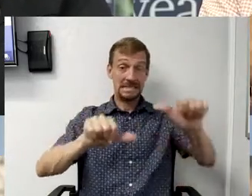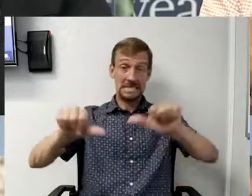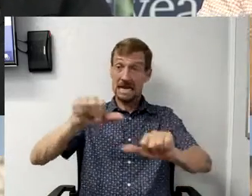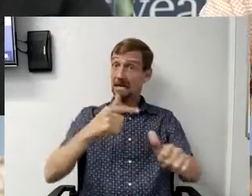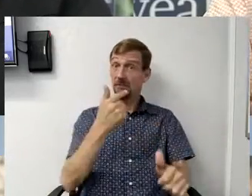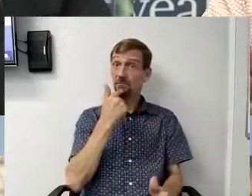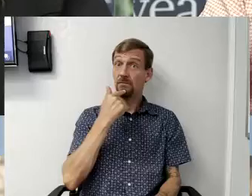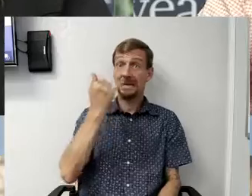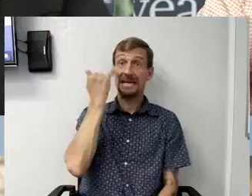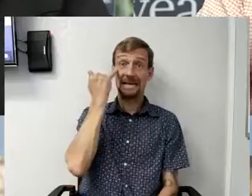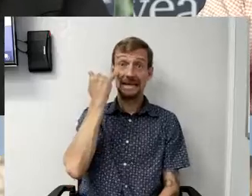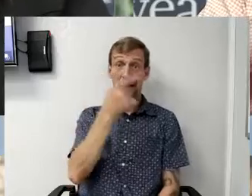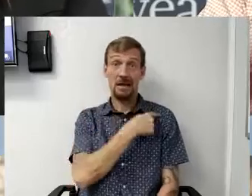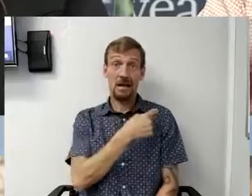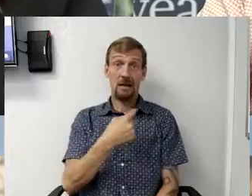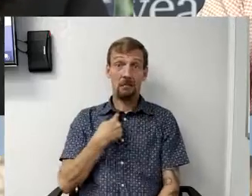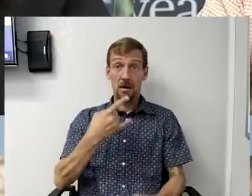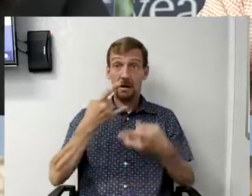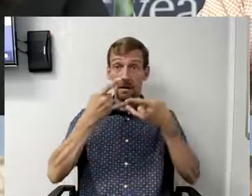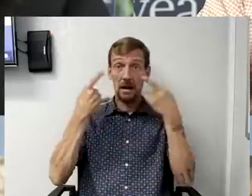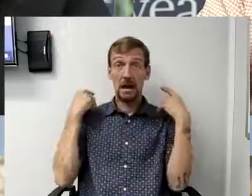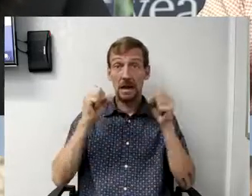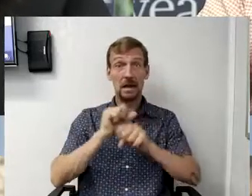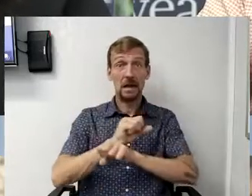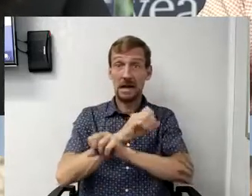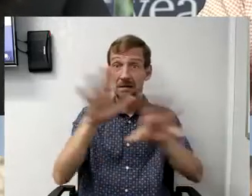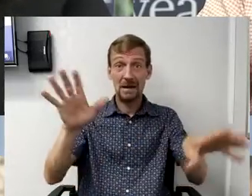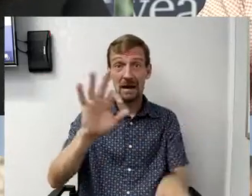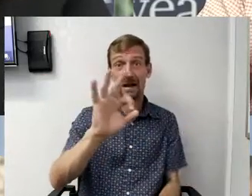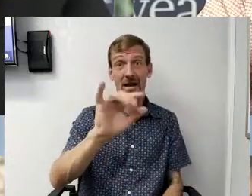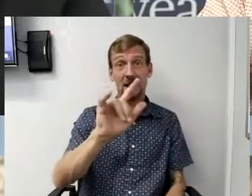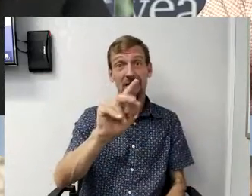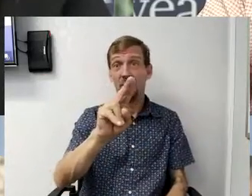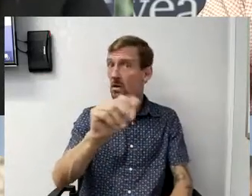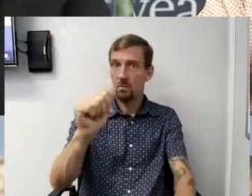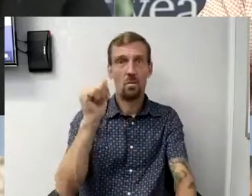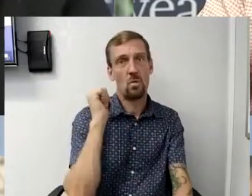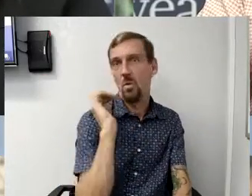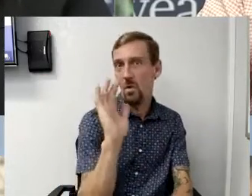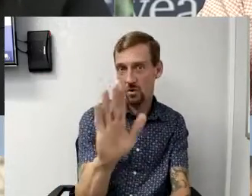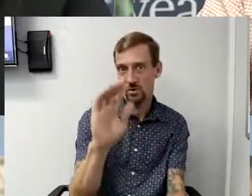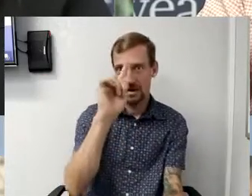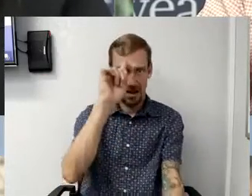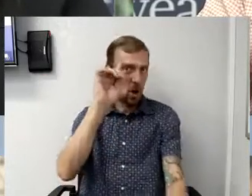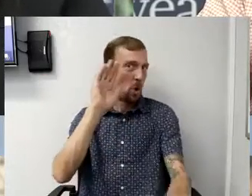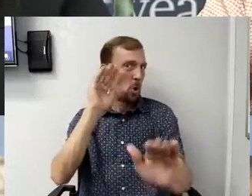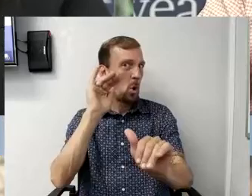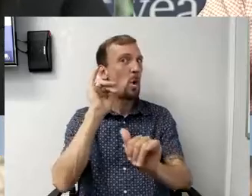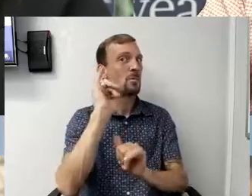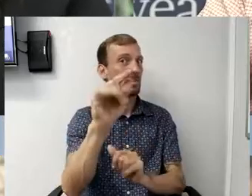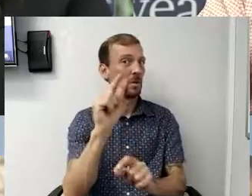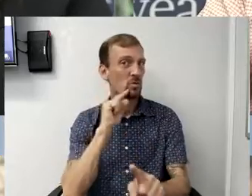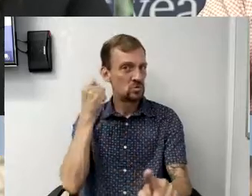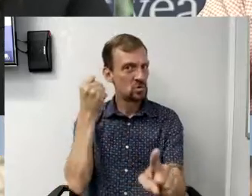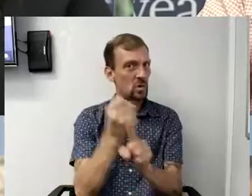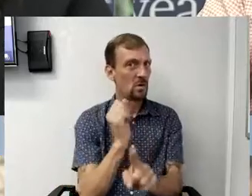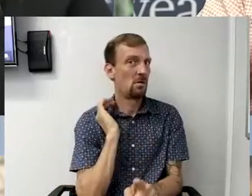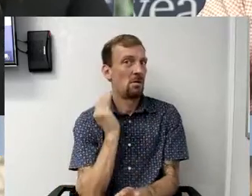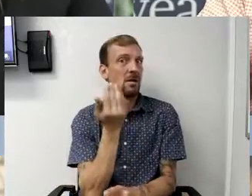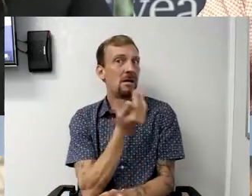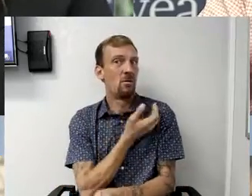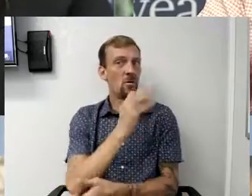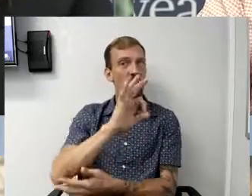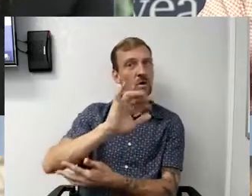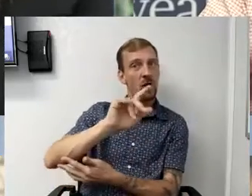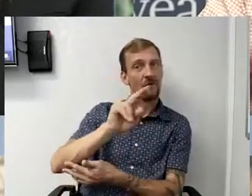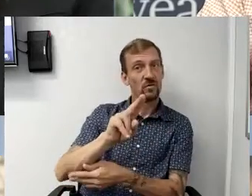masks, we're not going to spread the flu. Mm-hmm. So I'm very, very hopeful that will have a positive impact on our typical flu